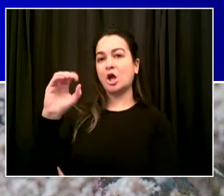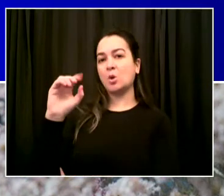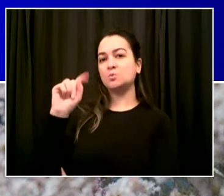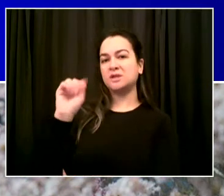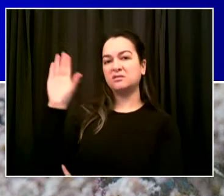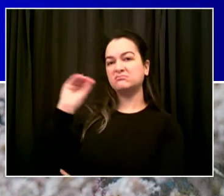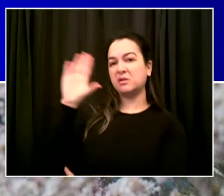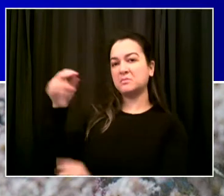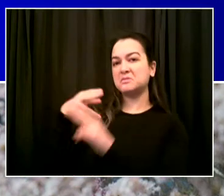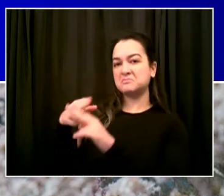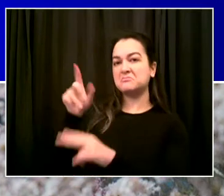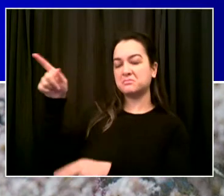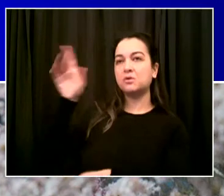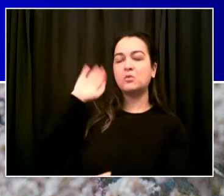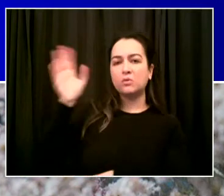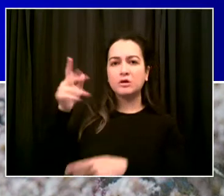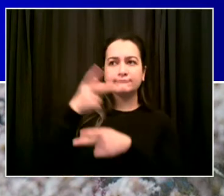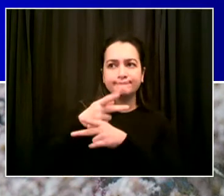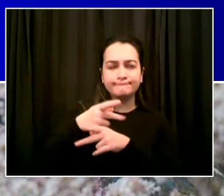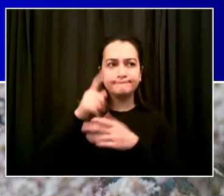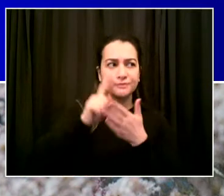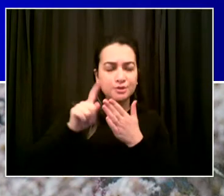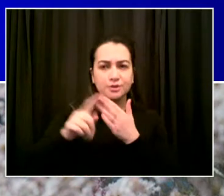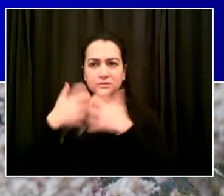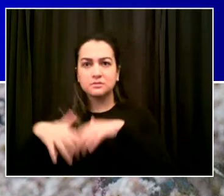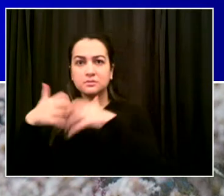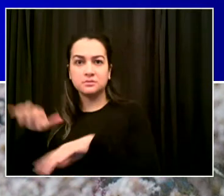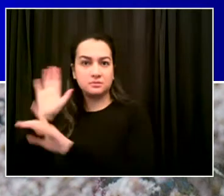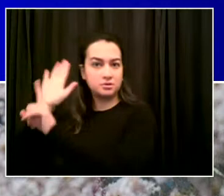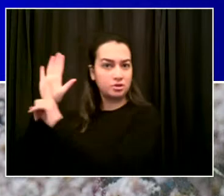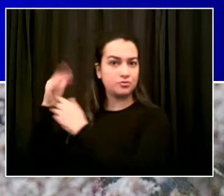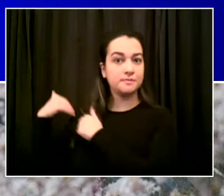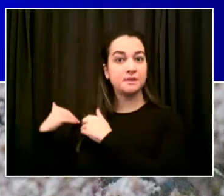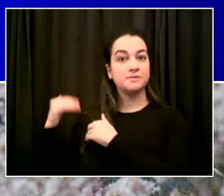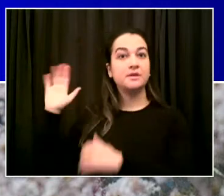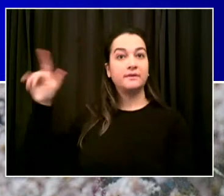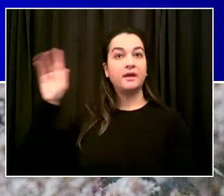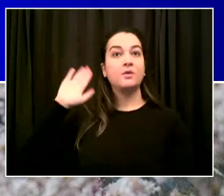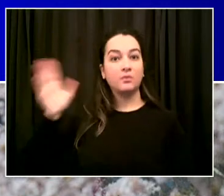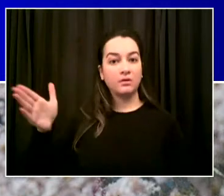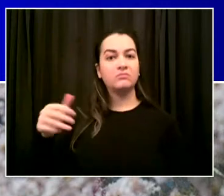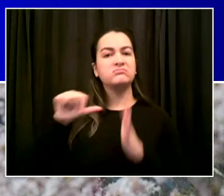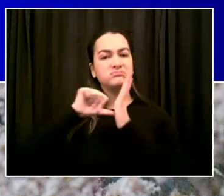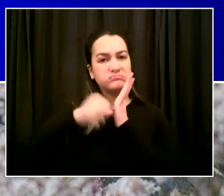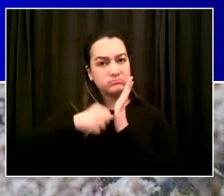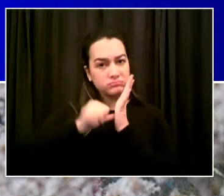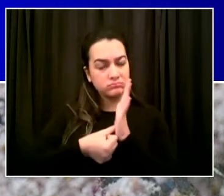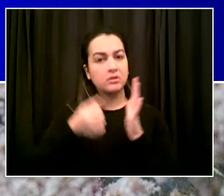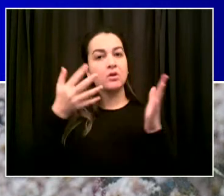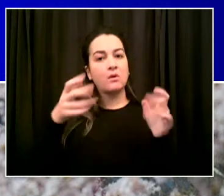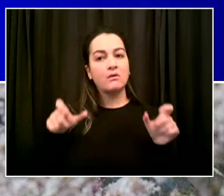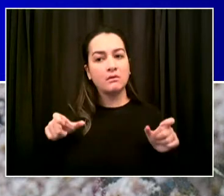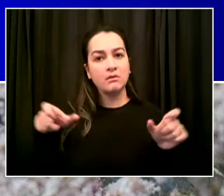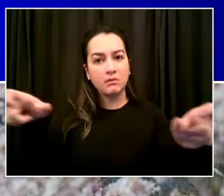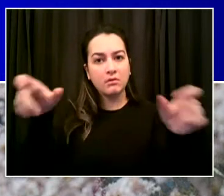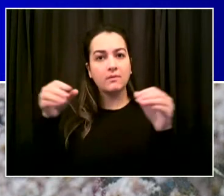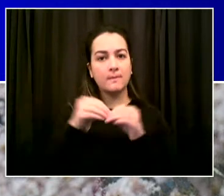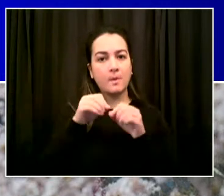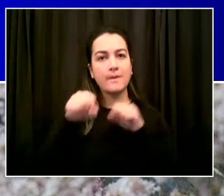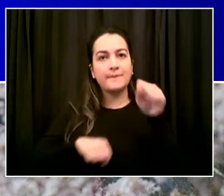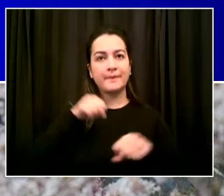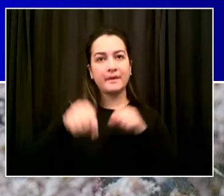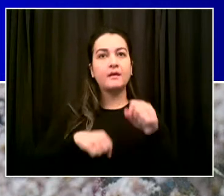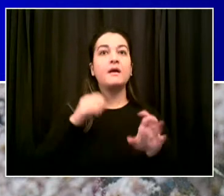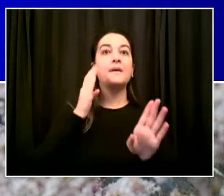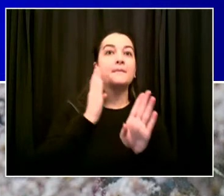York City history, the most bus lanes created, new bus lanes, the most speed cameras in America. These are extraordinary achievements, and